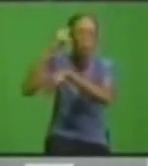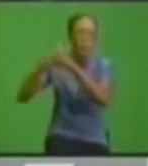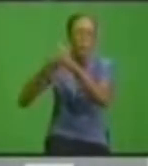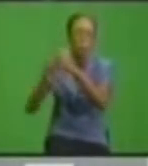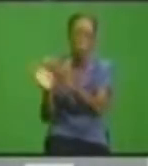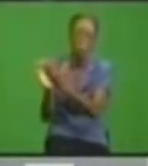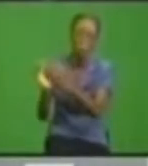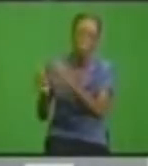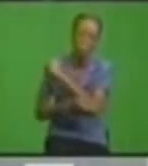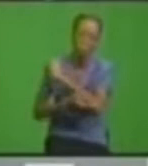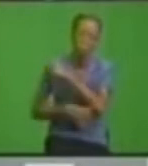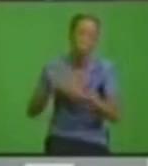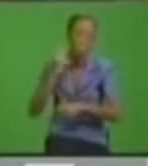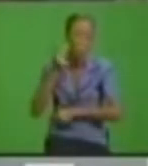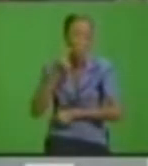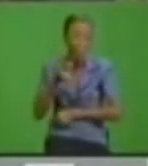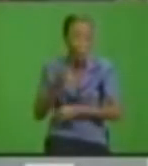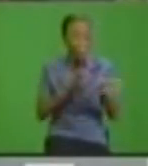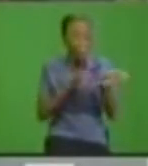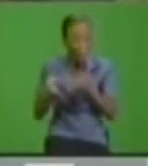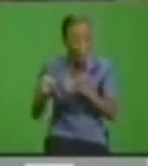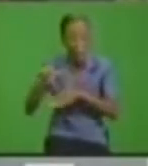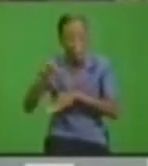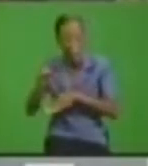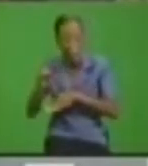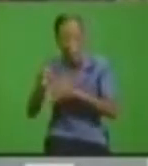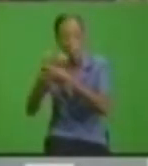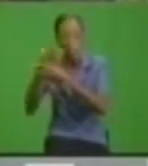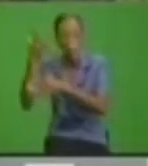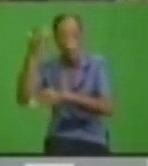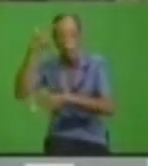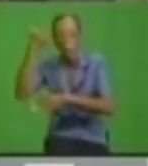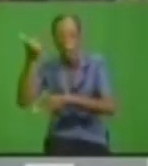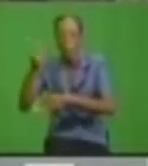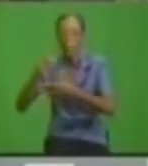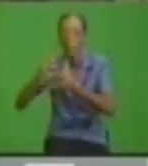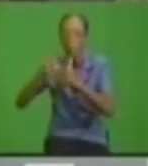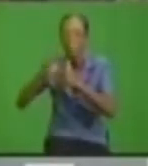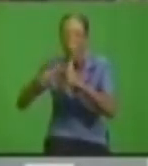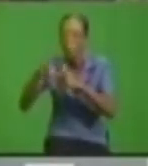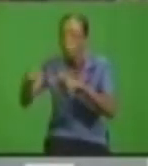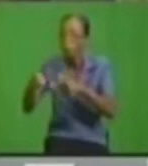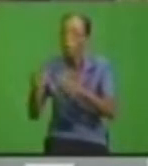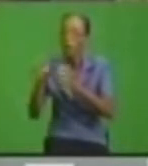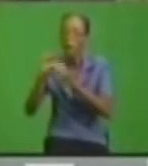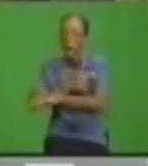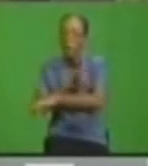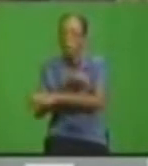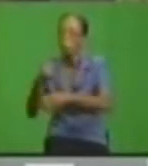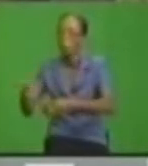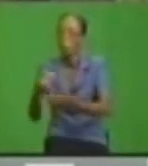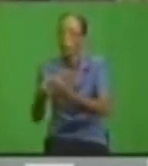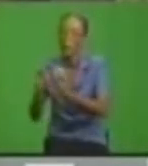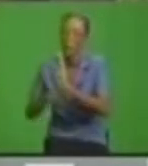quote, "These arrangements hold out a promise of a reduction of 30% in energy costs,